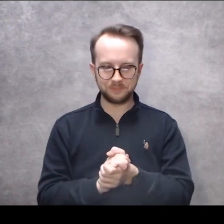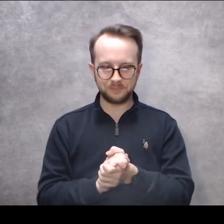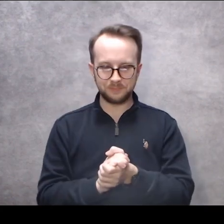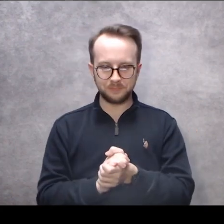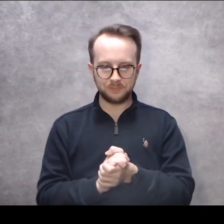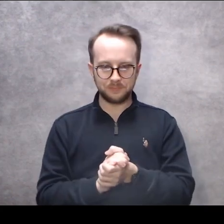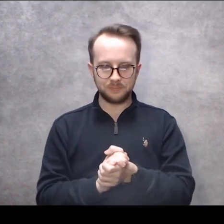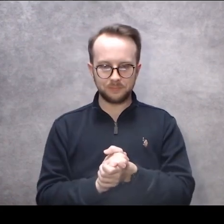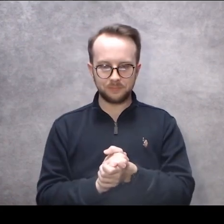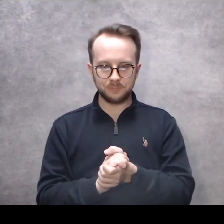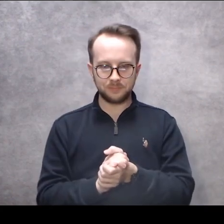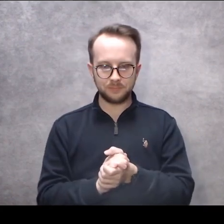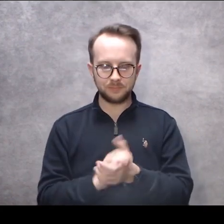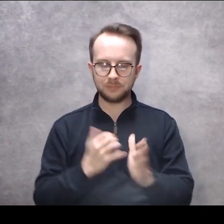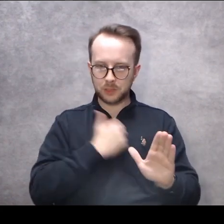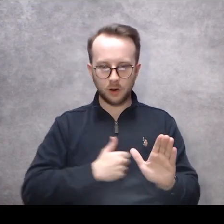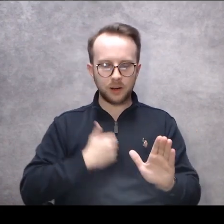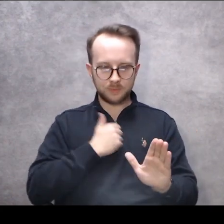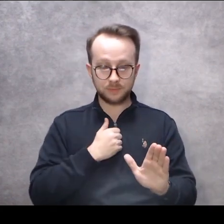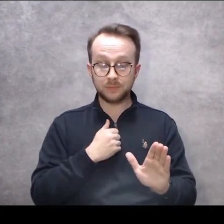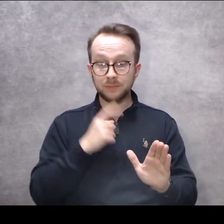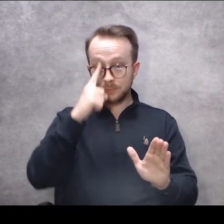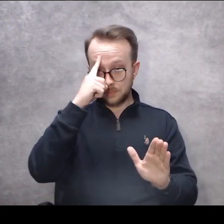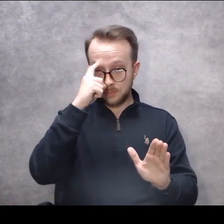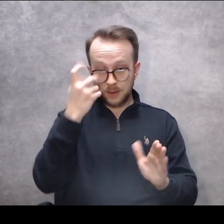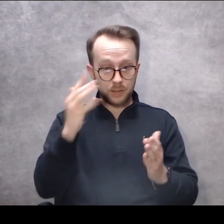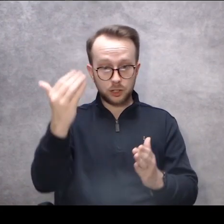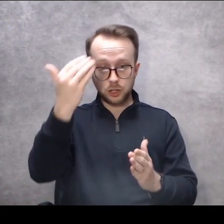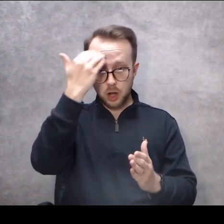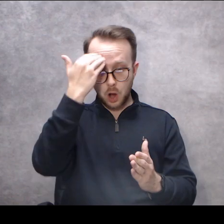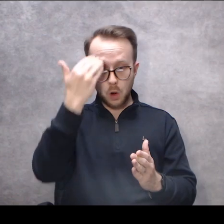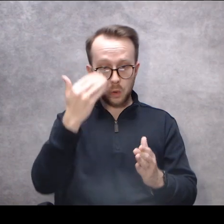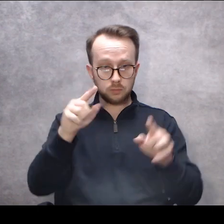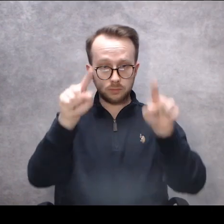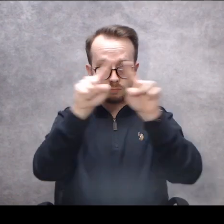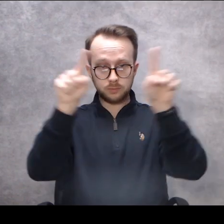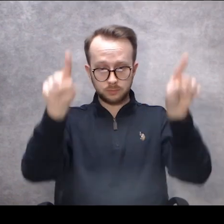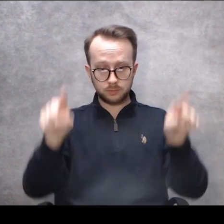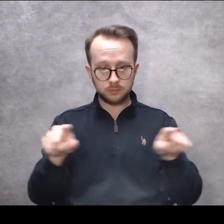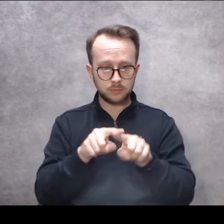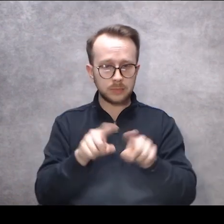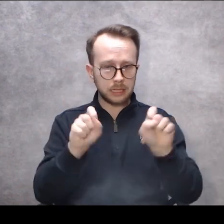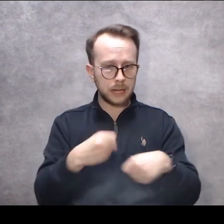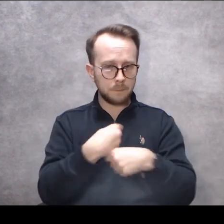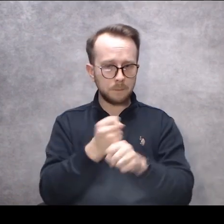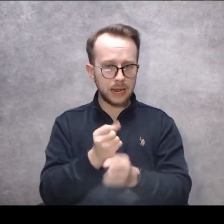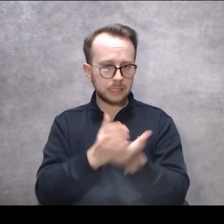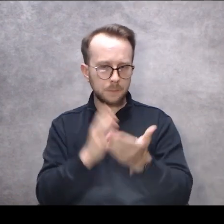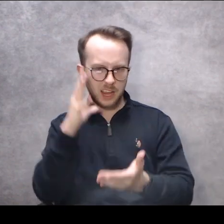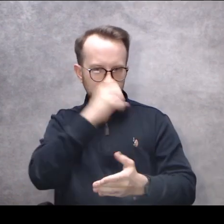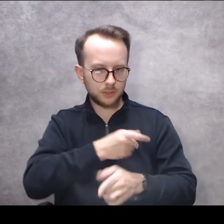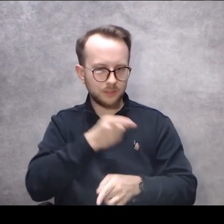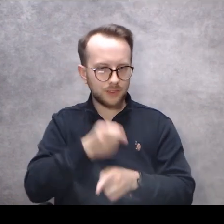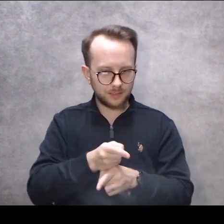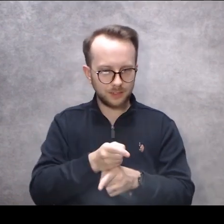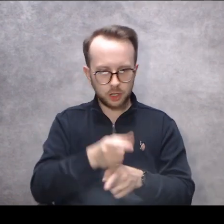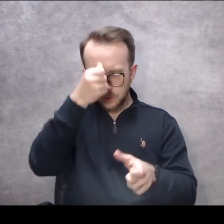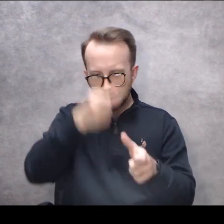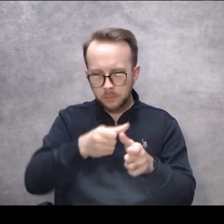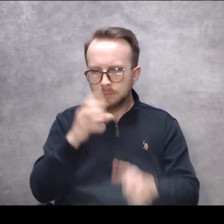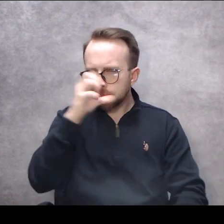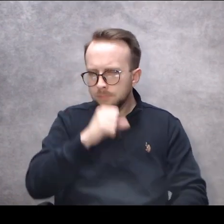So in order to, because we know the attributes already, we can make some assumptions. So remember, assumptions